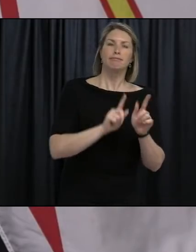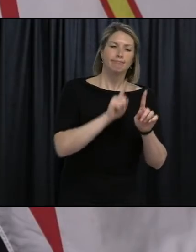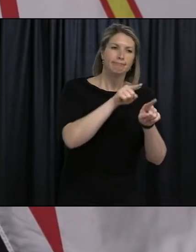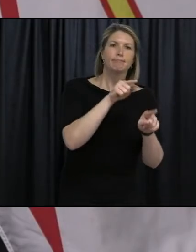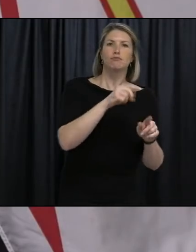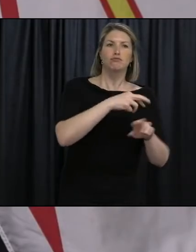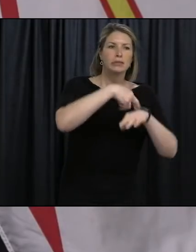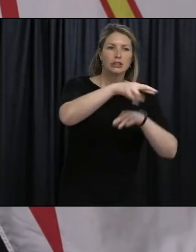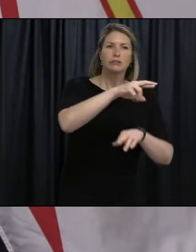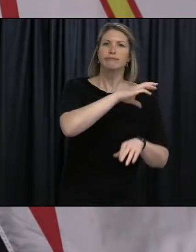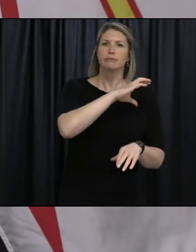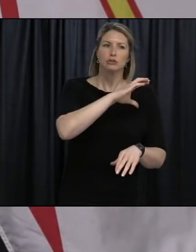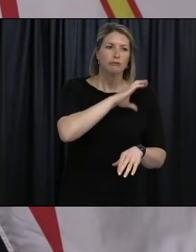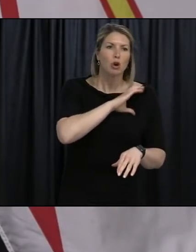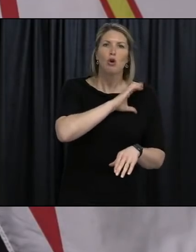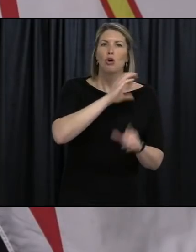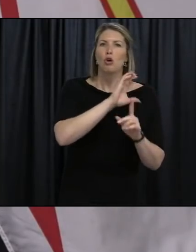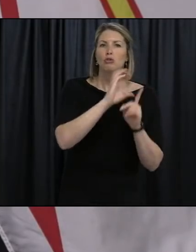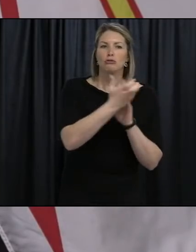cultural ceremonies and services.